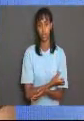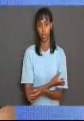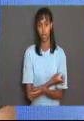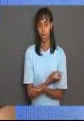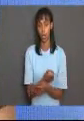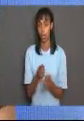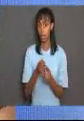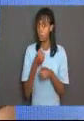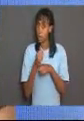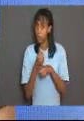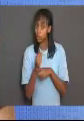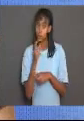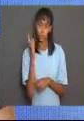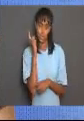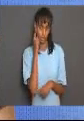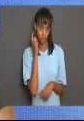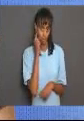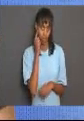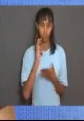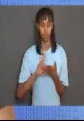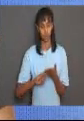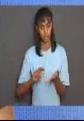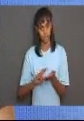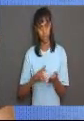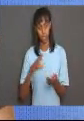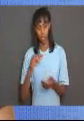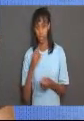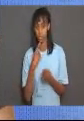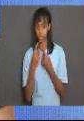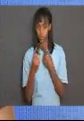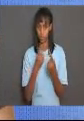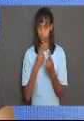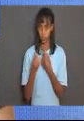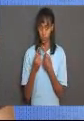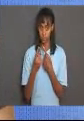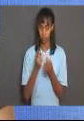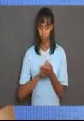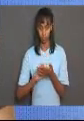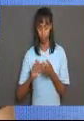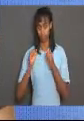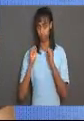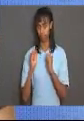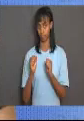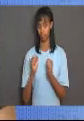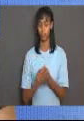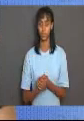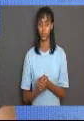while practicing your listening, reading, speaking, and writing skills.